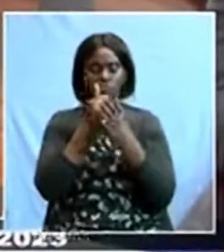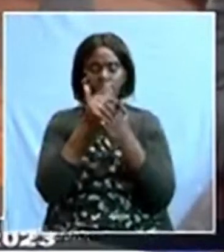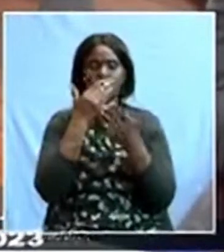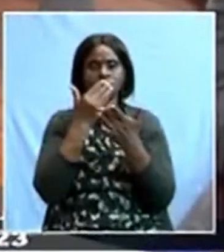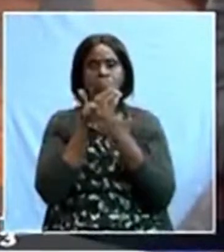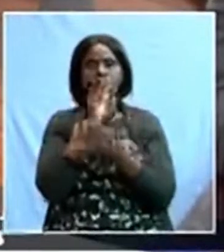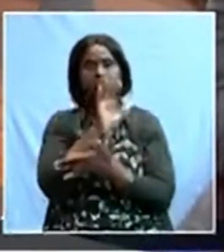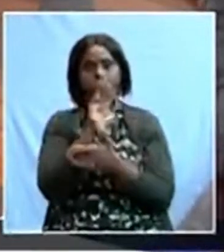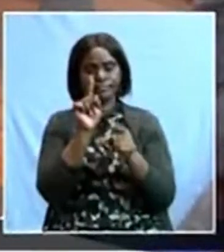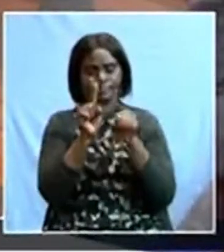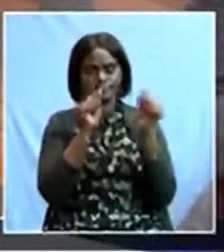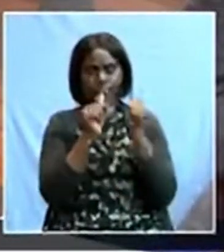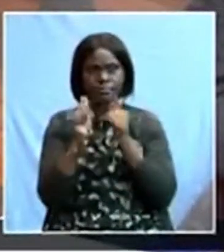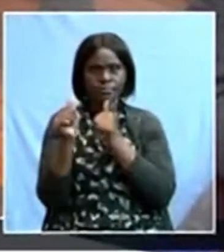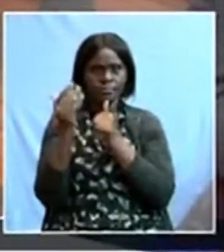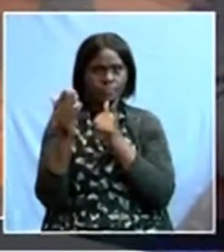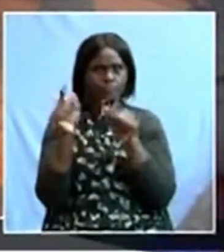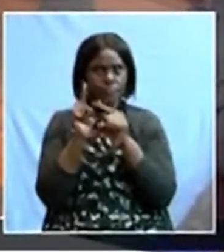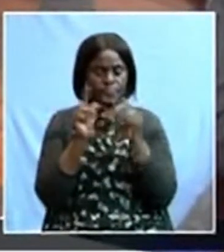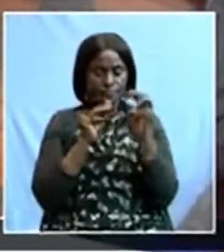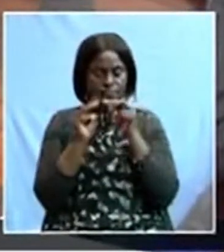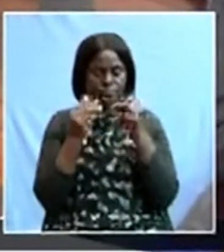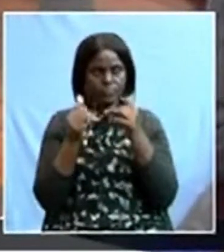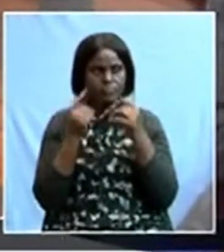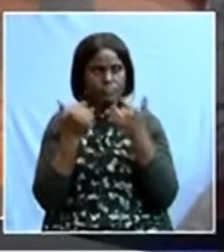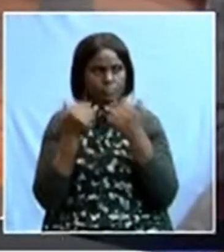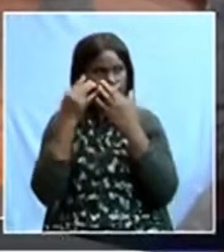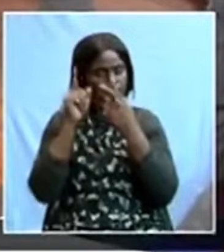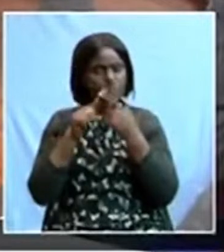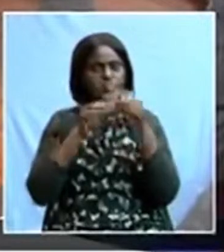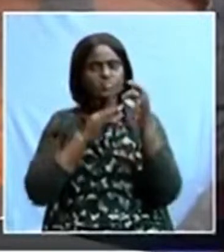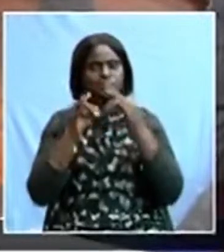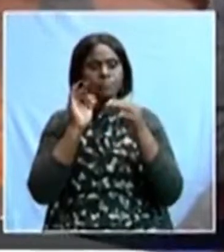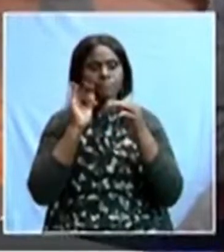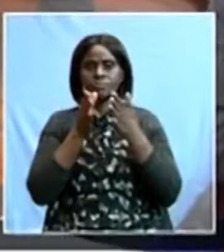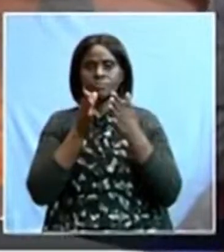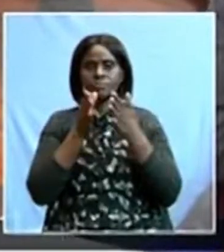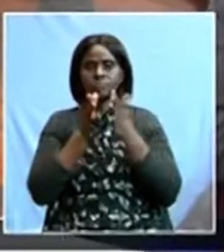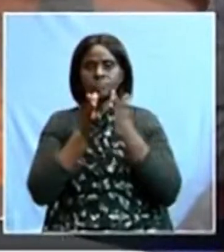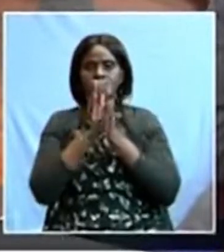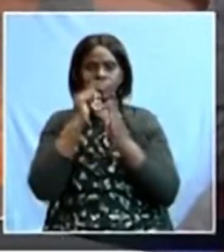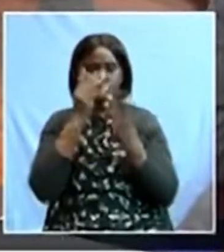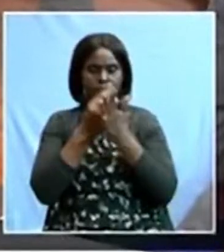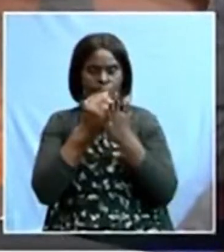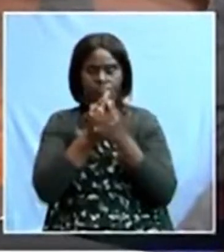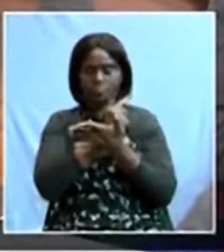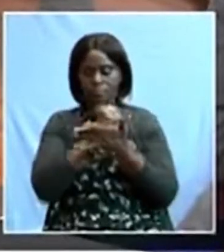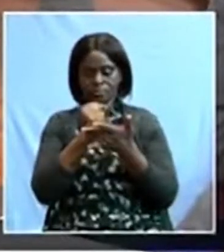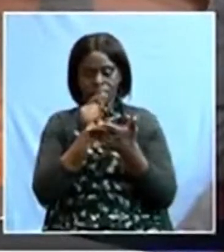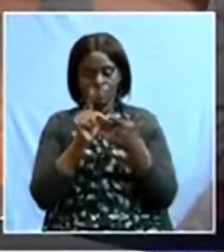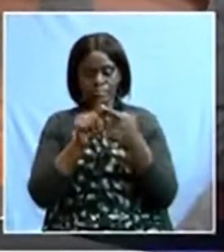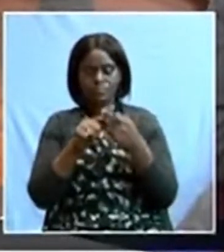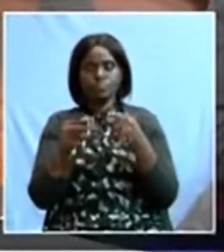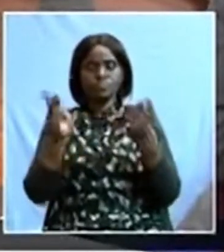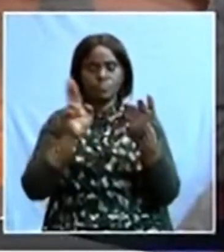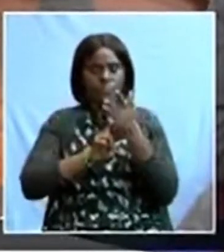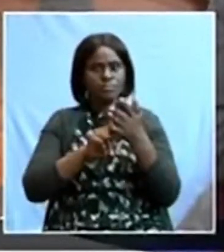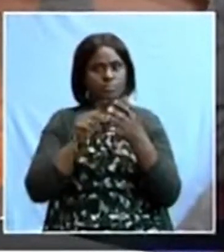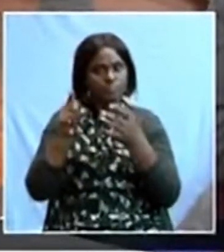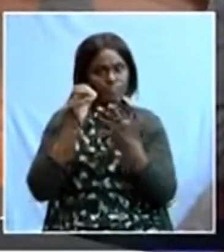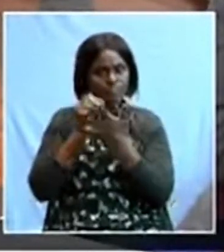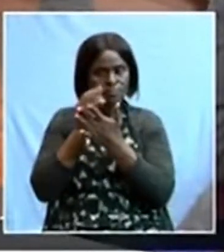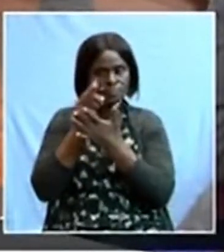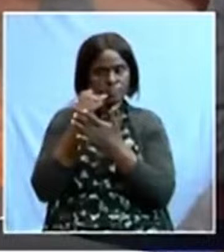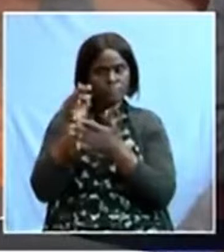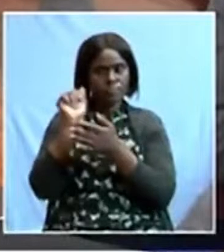qualified. Action taken. Management wishes to state that it requested for the financial statement to be restated by the Office of